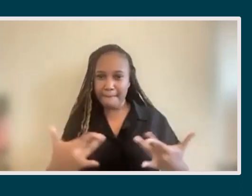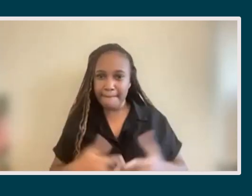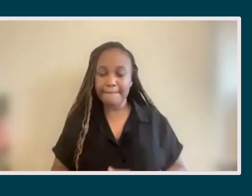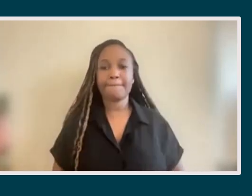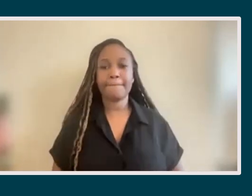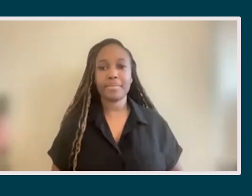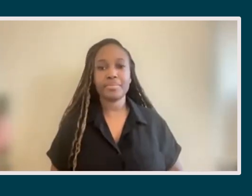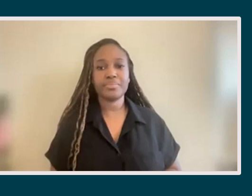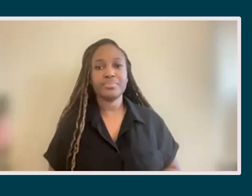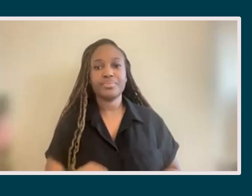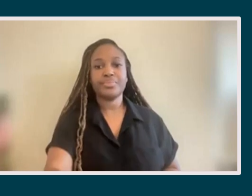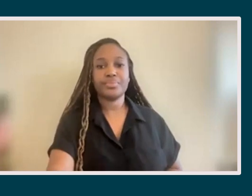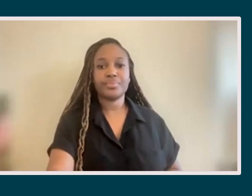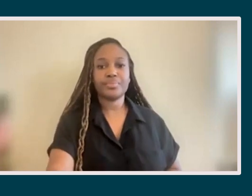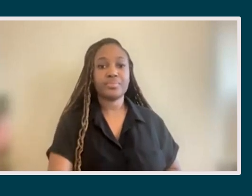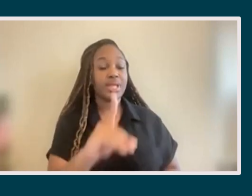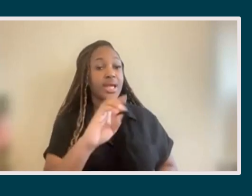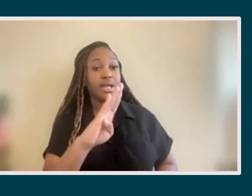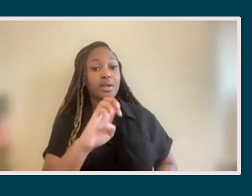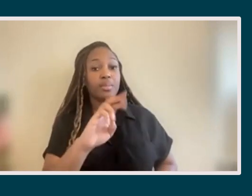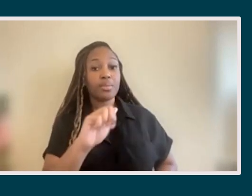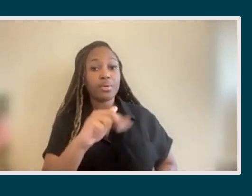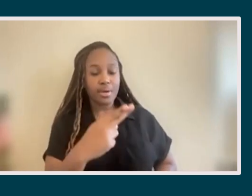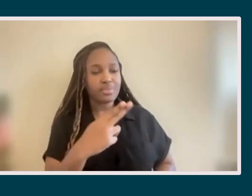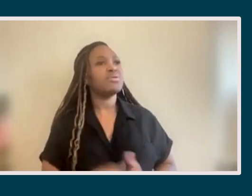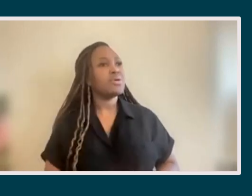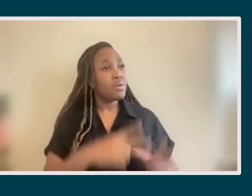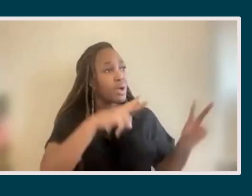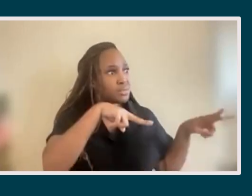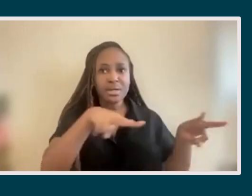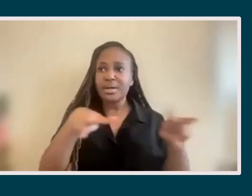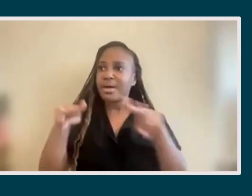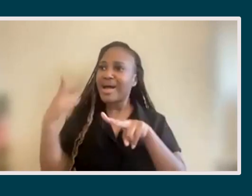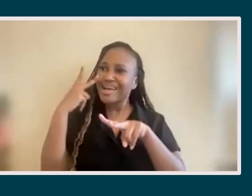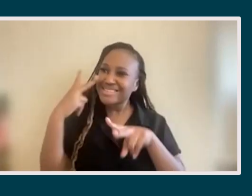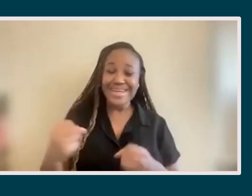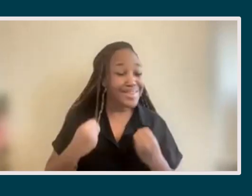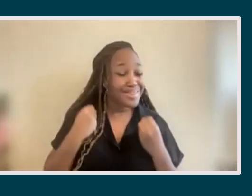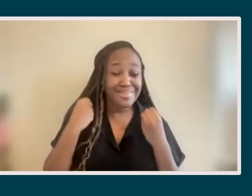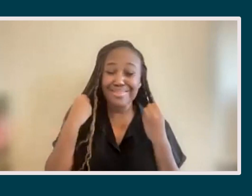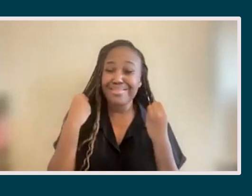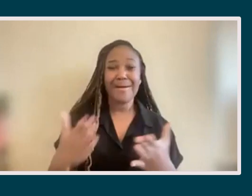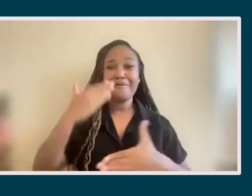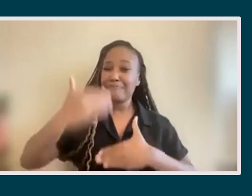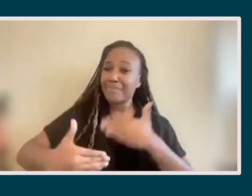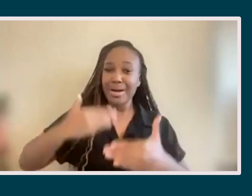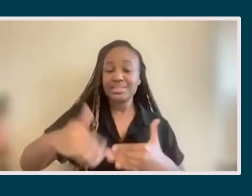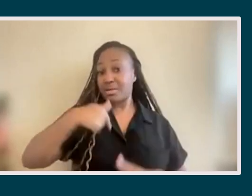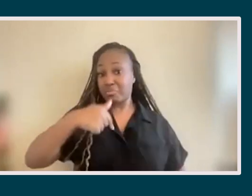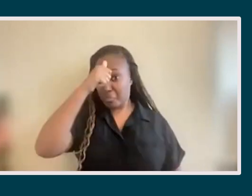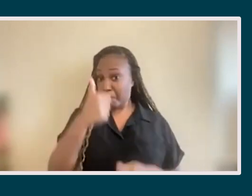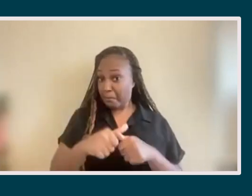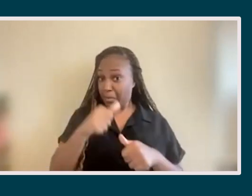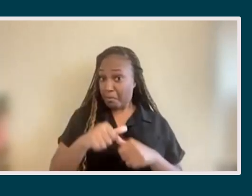When I look around, there's been a lot of progress. I mean, yes, I do remember when schools were desegregated